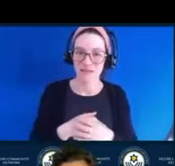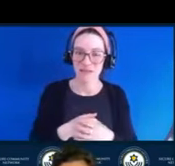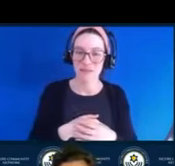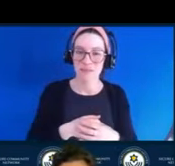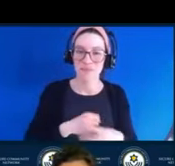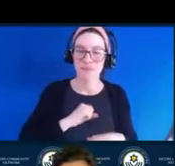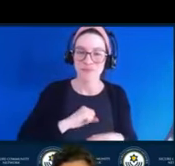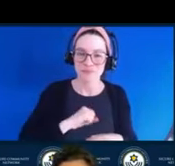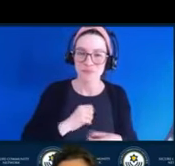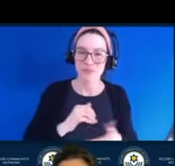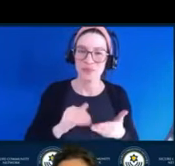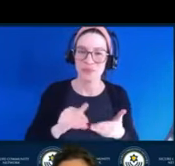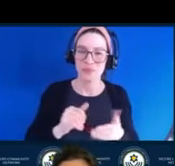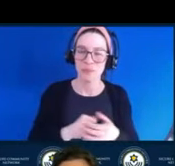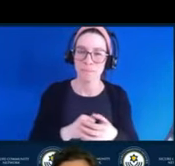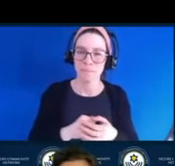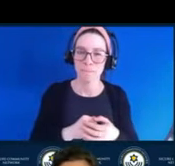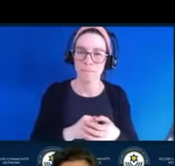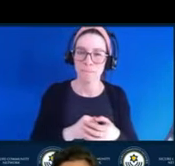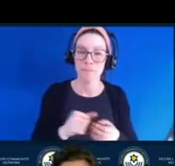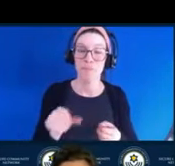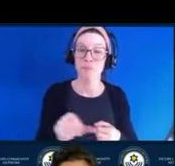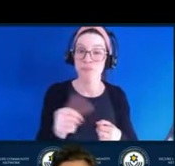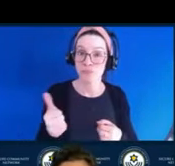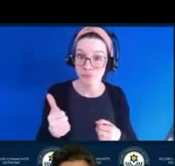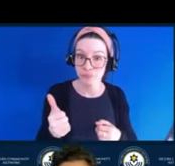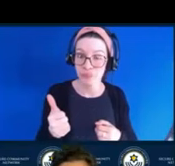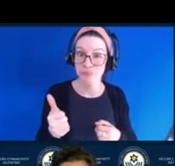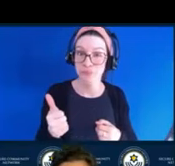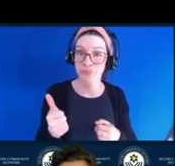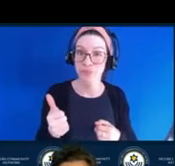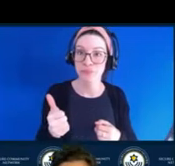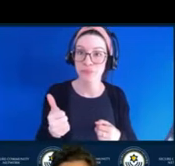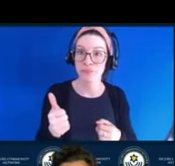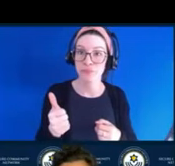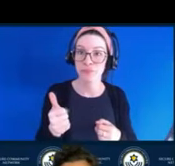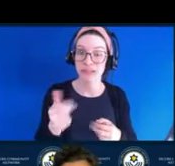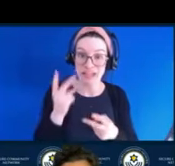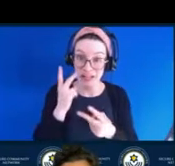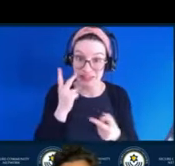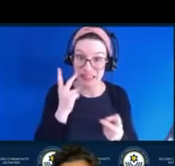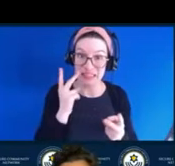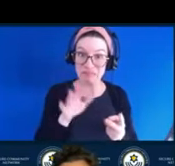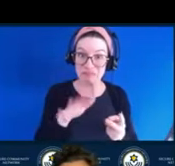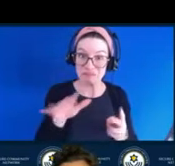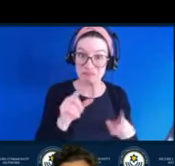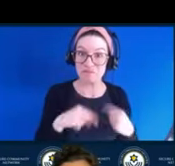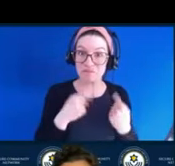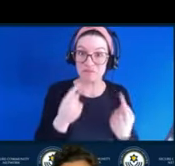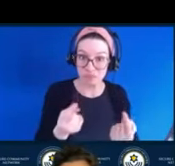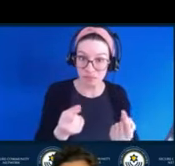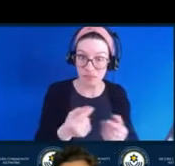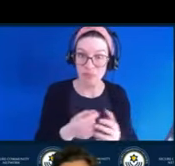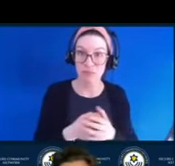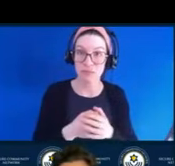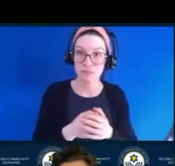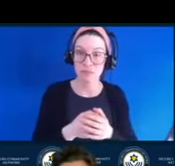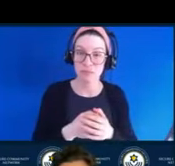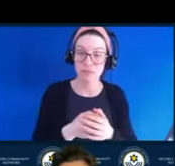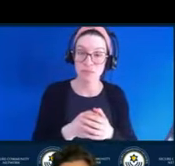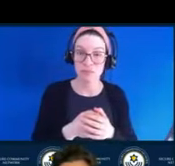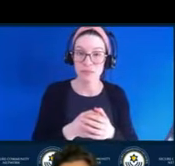Excuse me. The other I think we've seen is a lot of, I think, the security